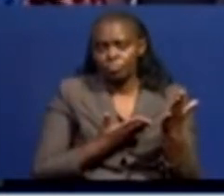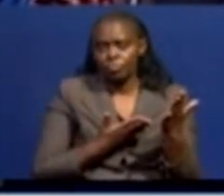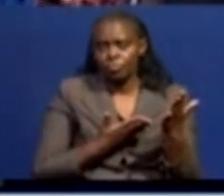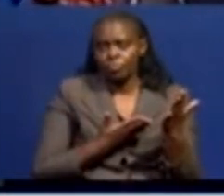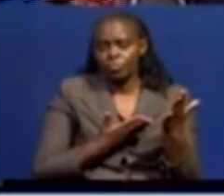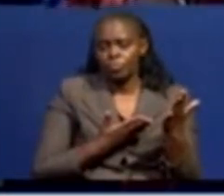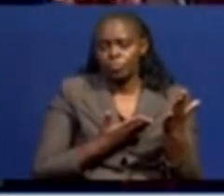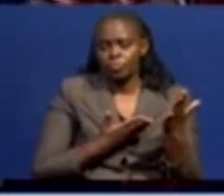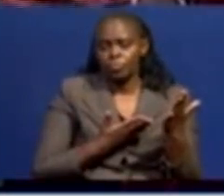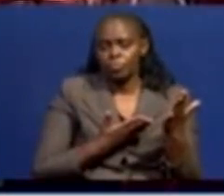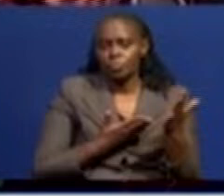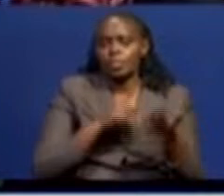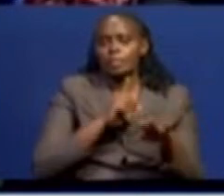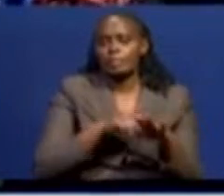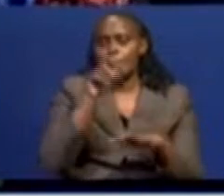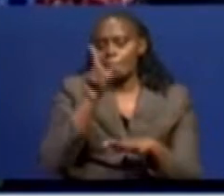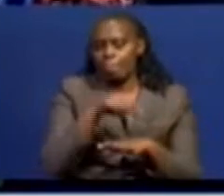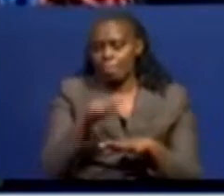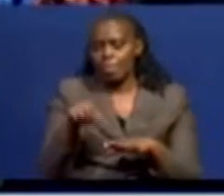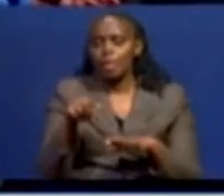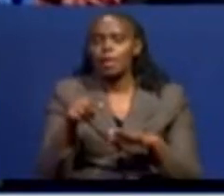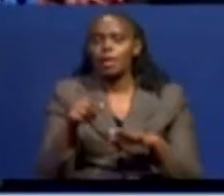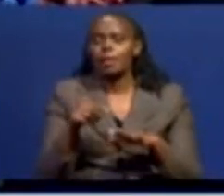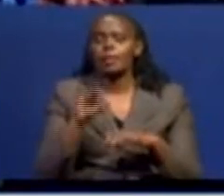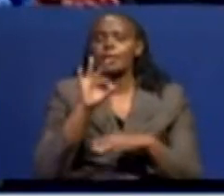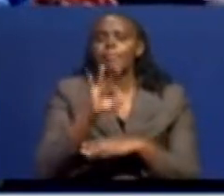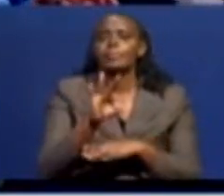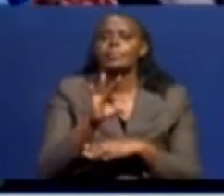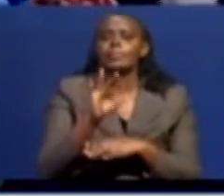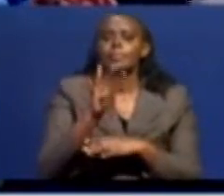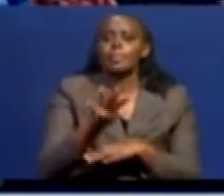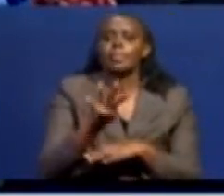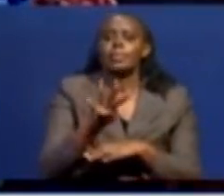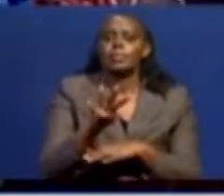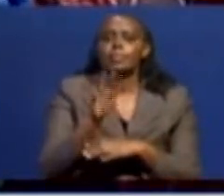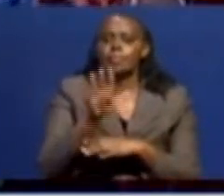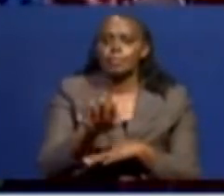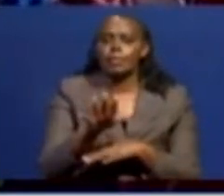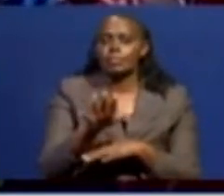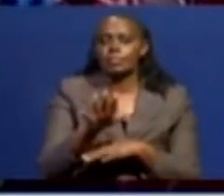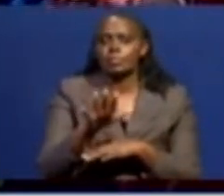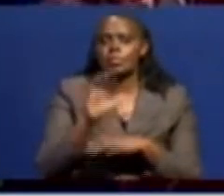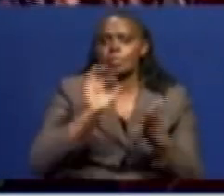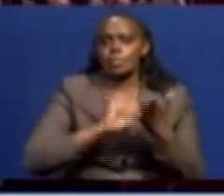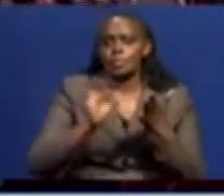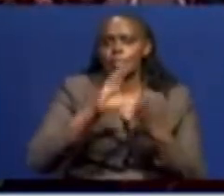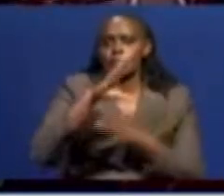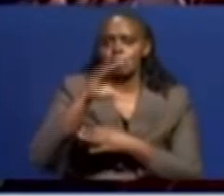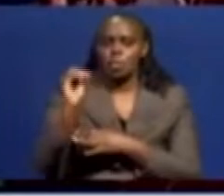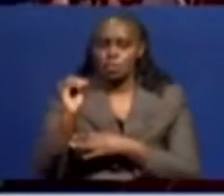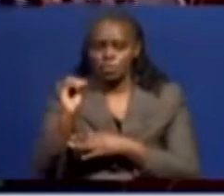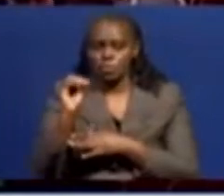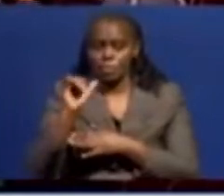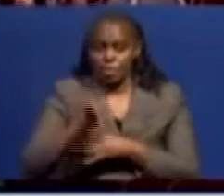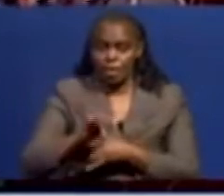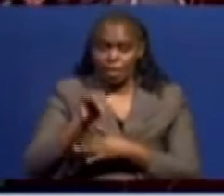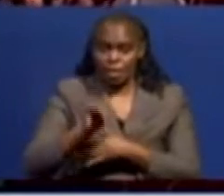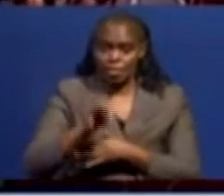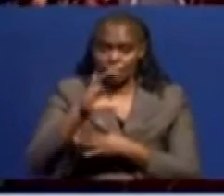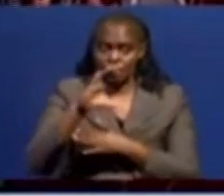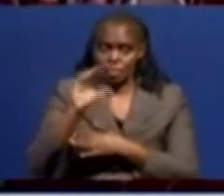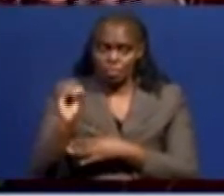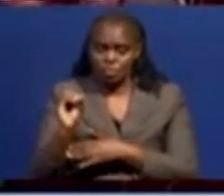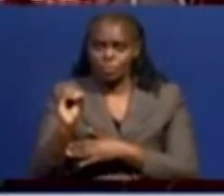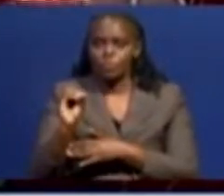The reasons for the revocation are that the secretary or the CEO did not